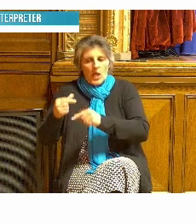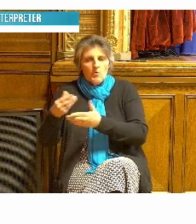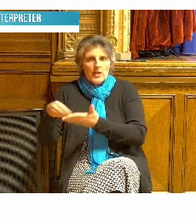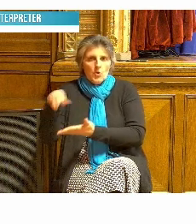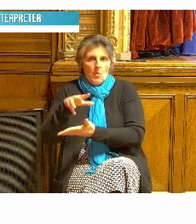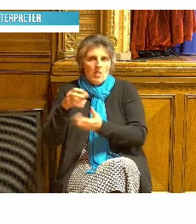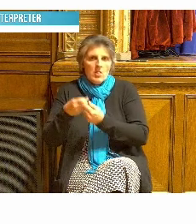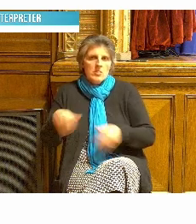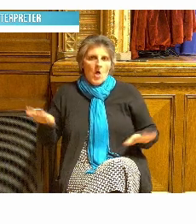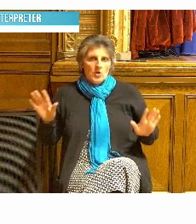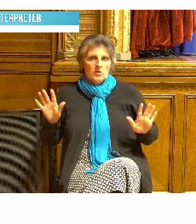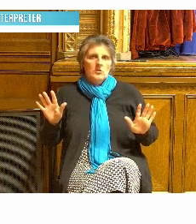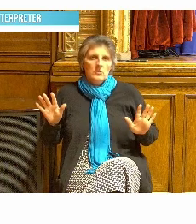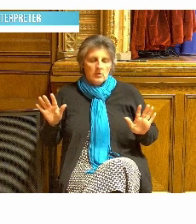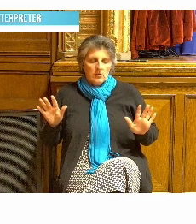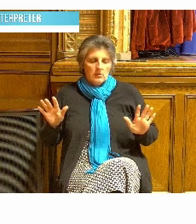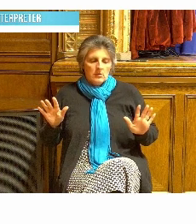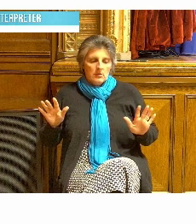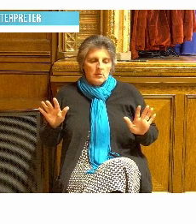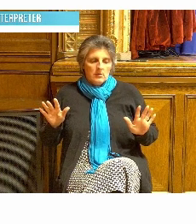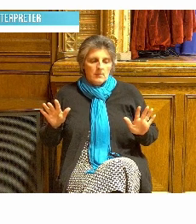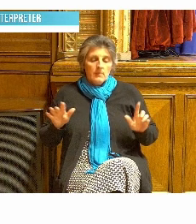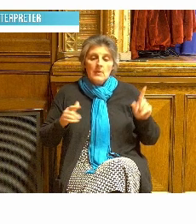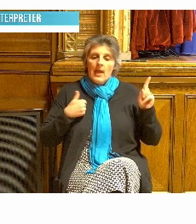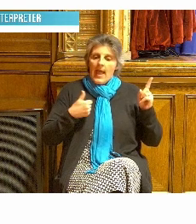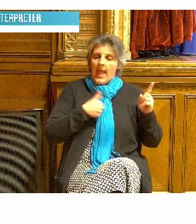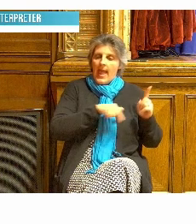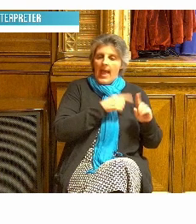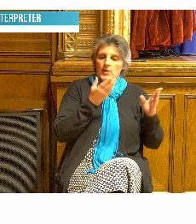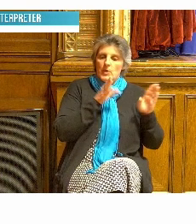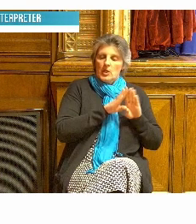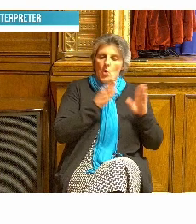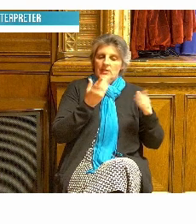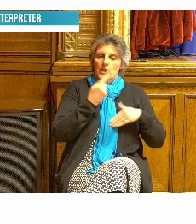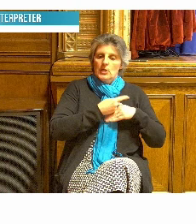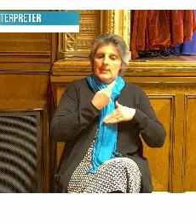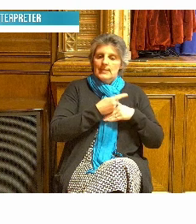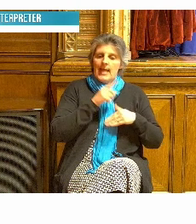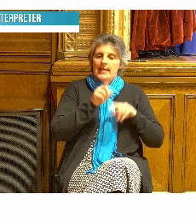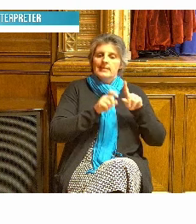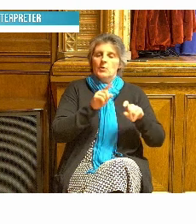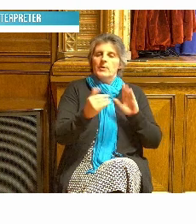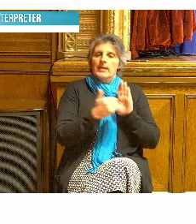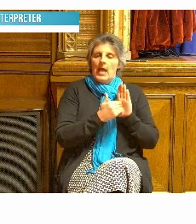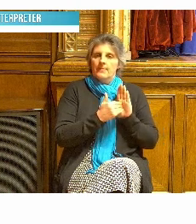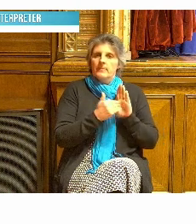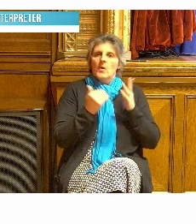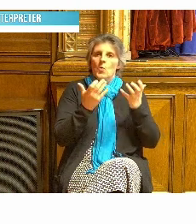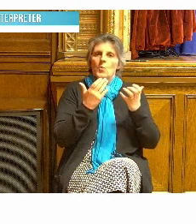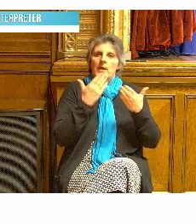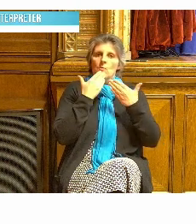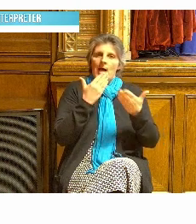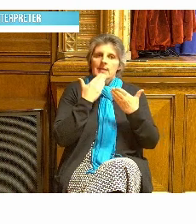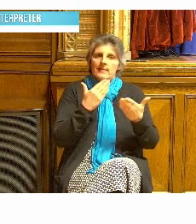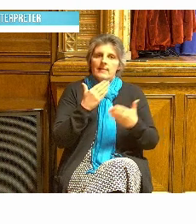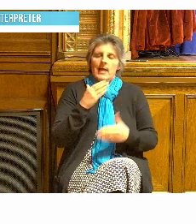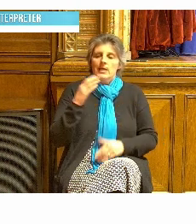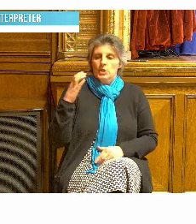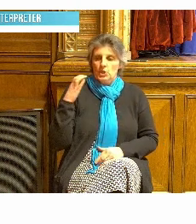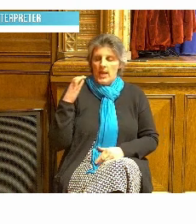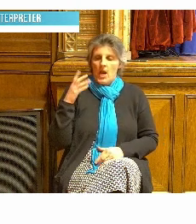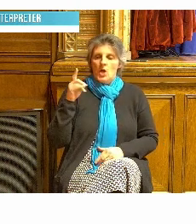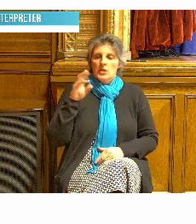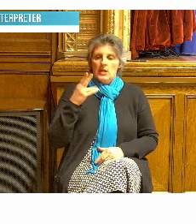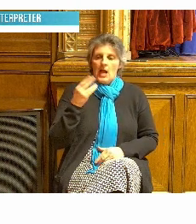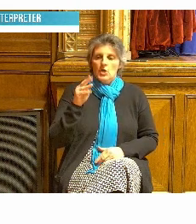wealth lost. As we close, here's today's inquiry again. And we'd like to thank Chair